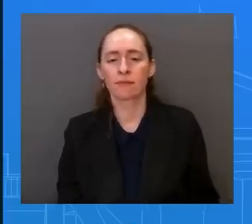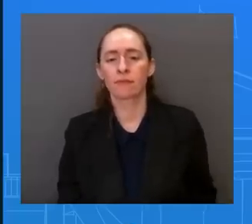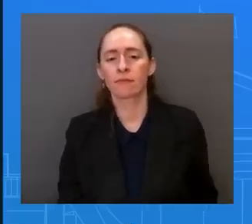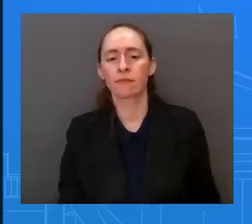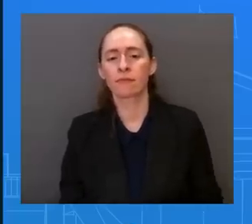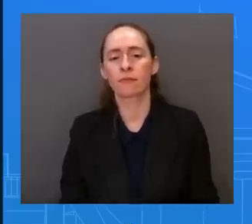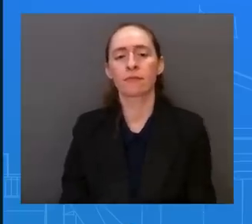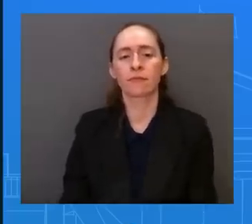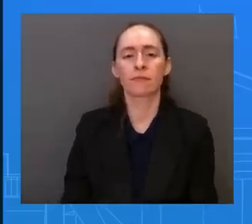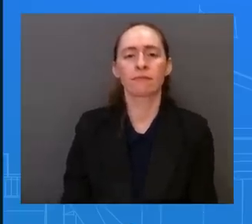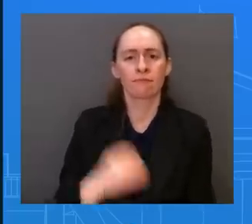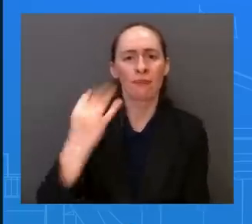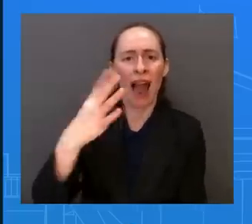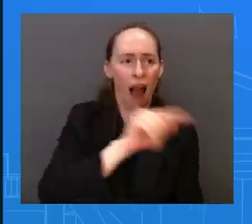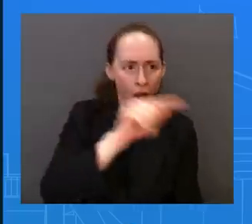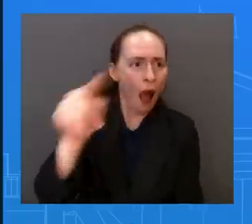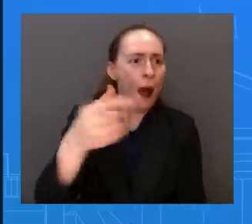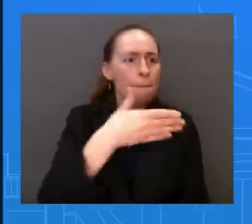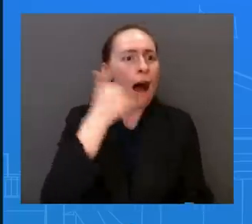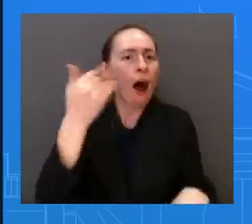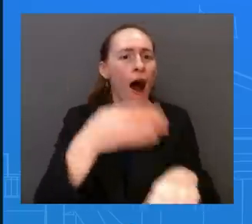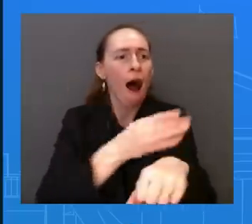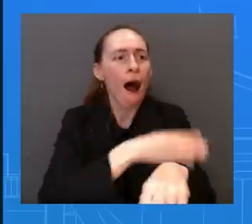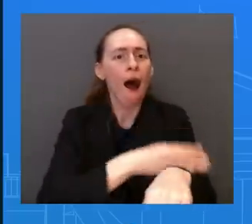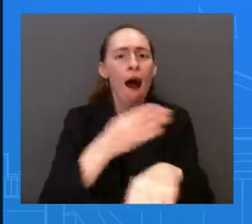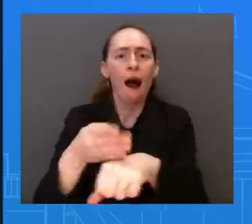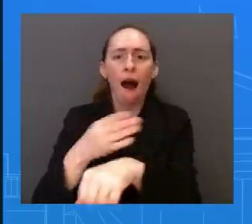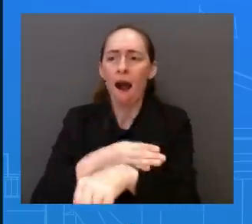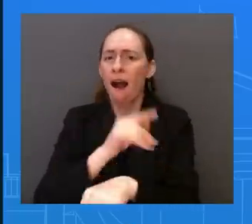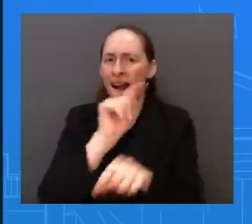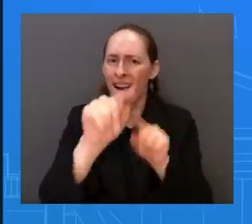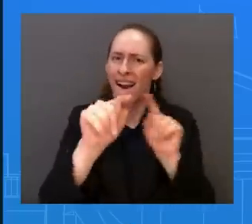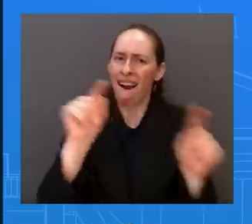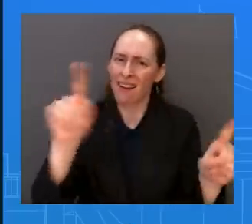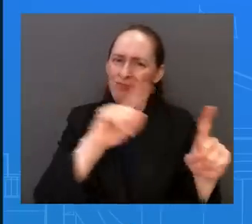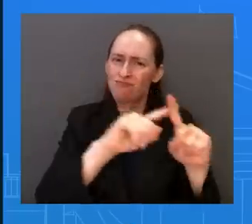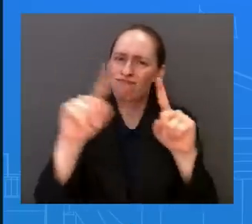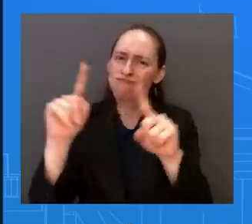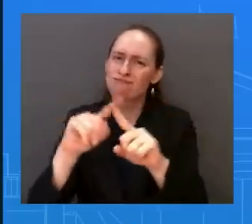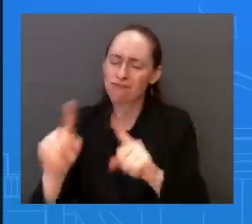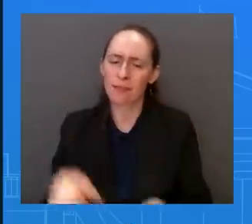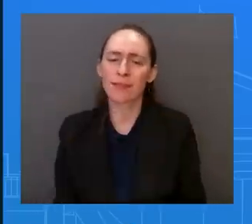so, at the end of the day, this is about can